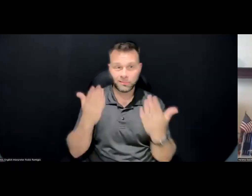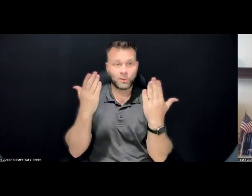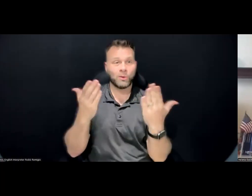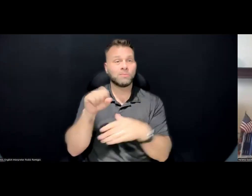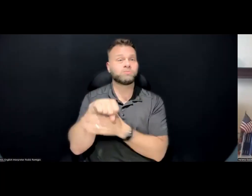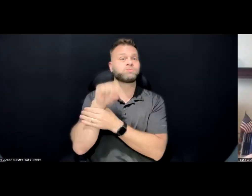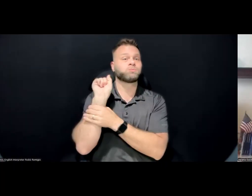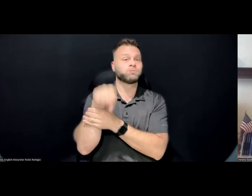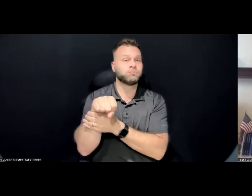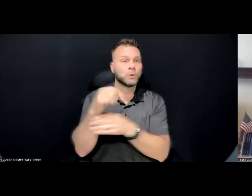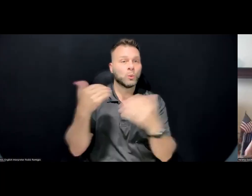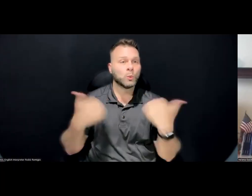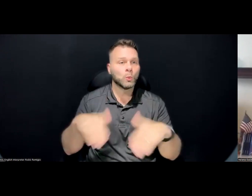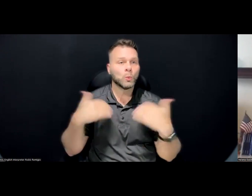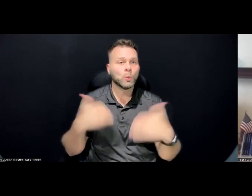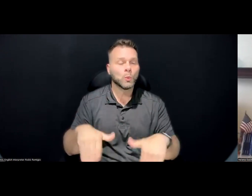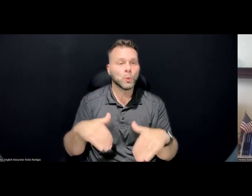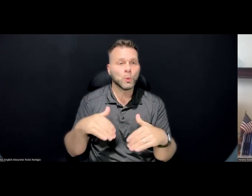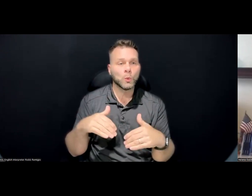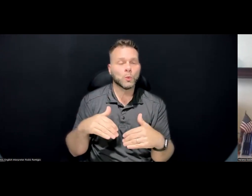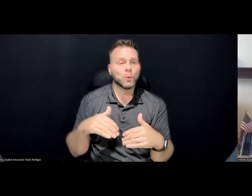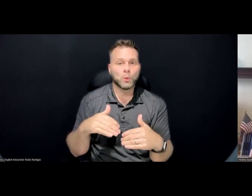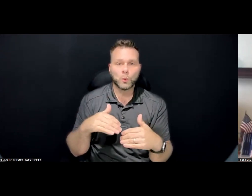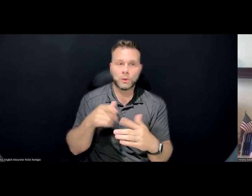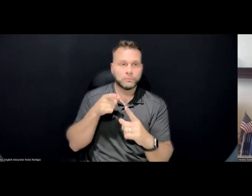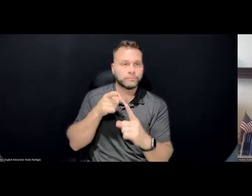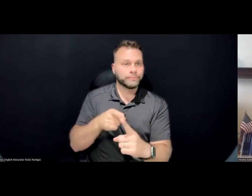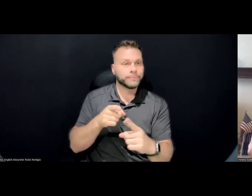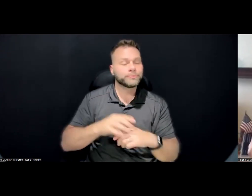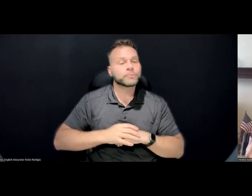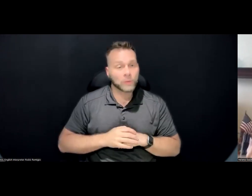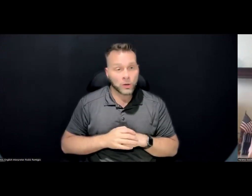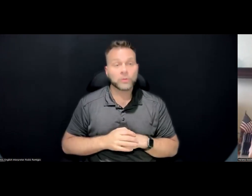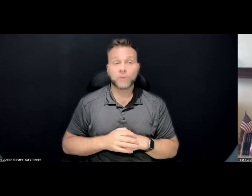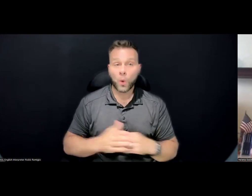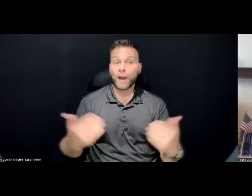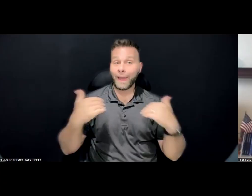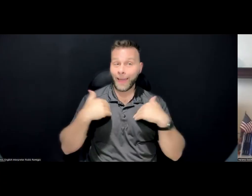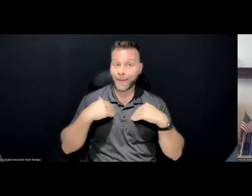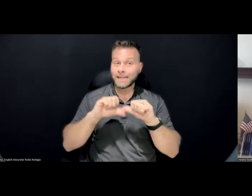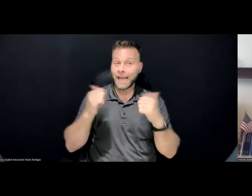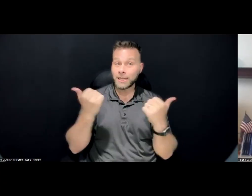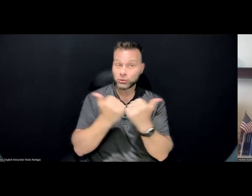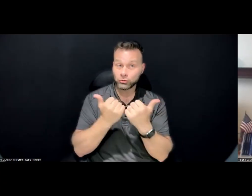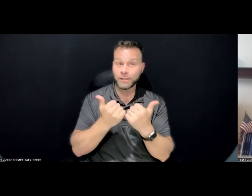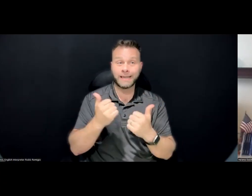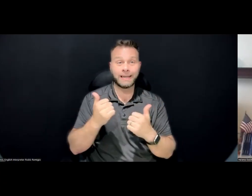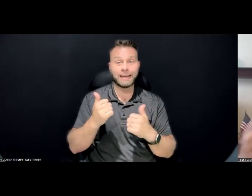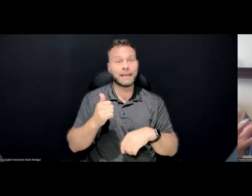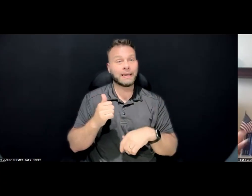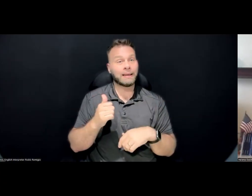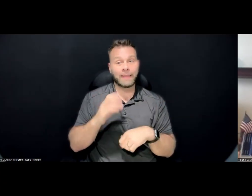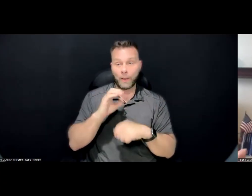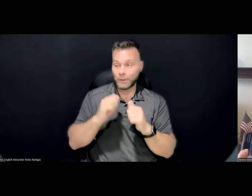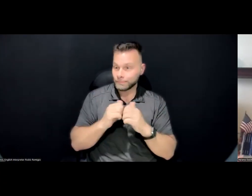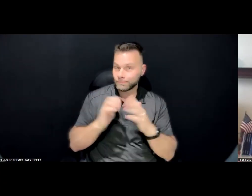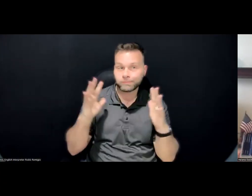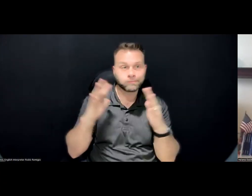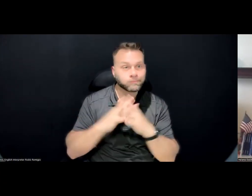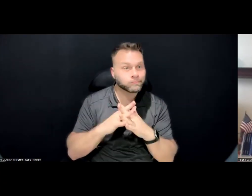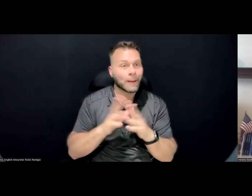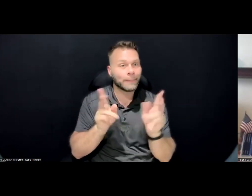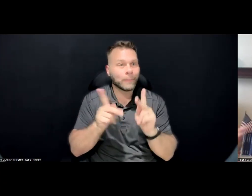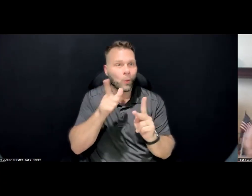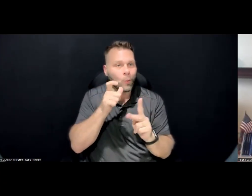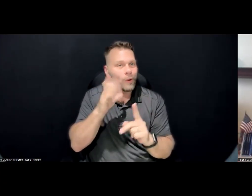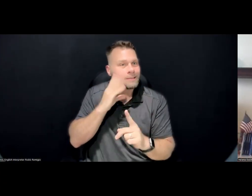really powerful. And I think as having an agency that is driven by immigrants, was founded by immigrants, and we basically look